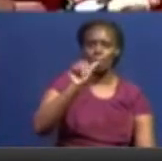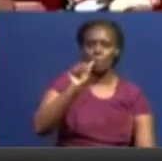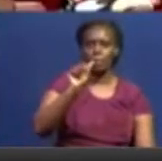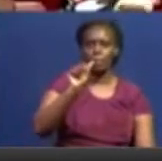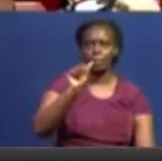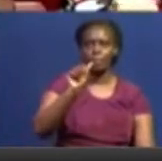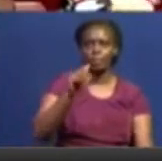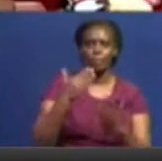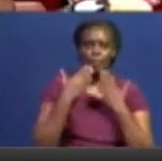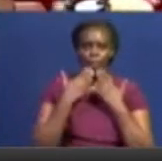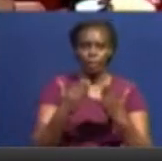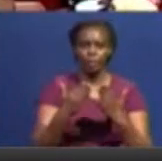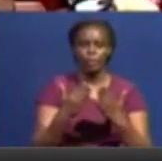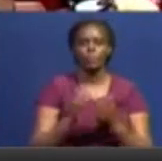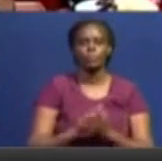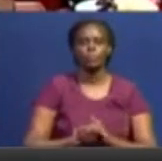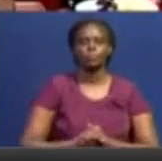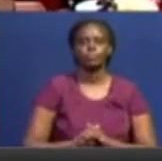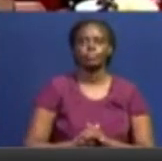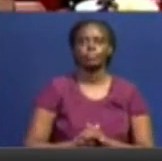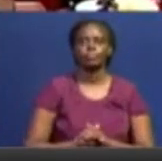Thank you.